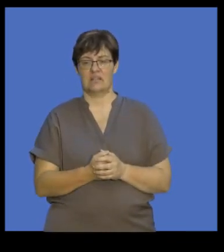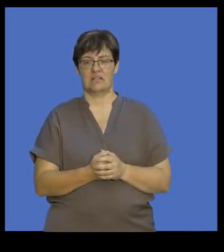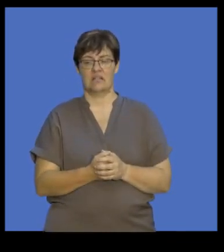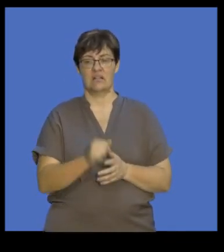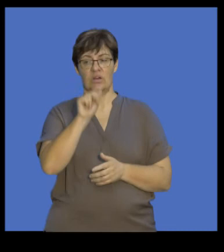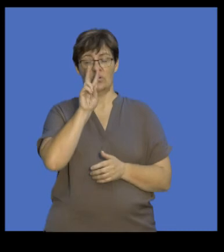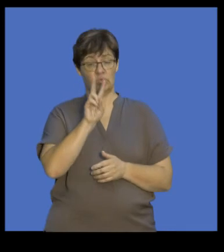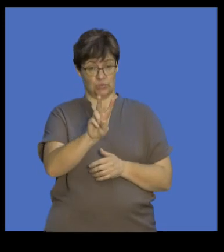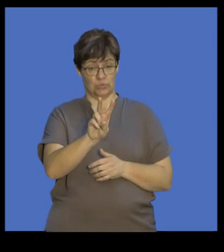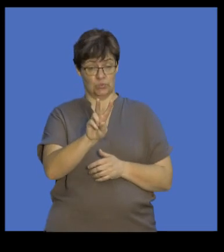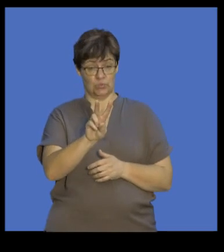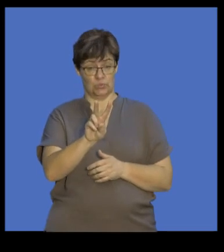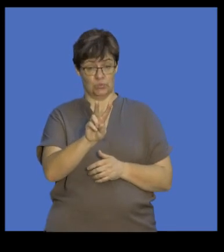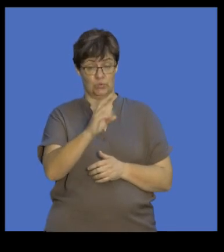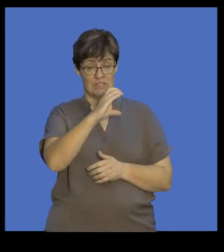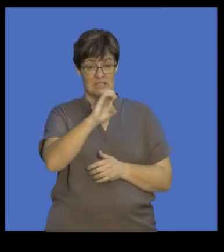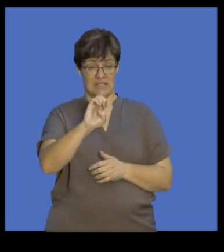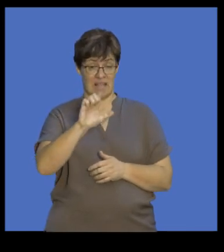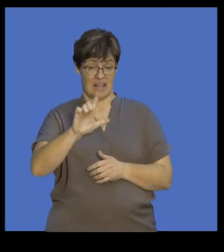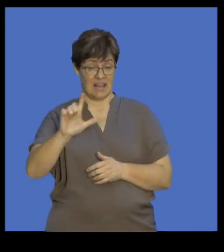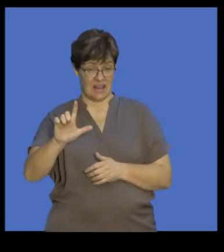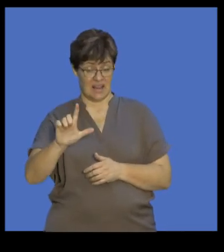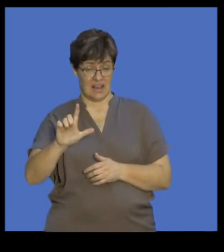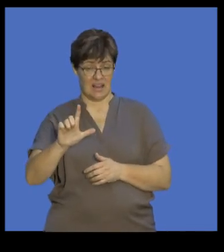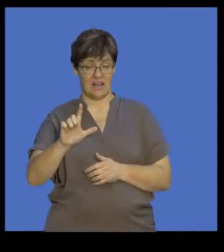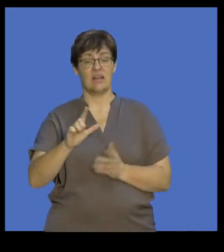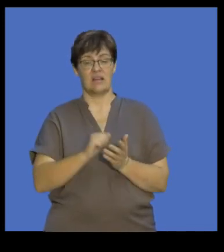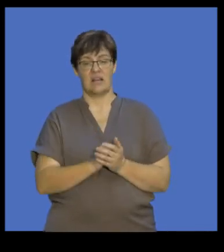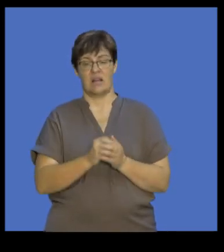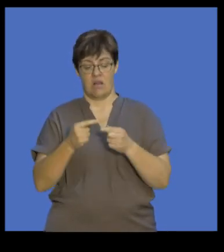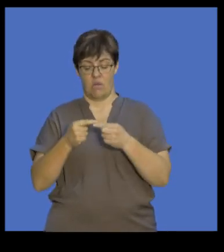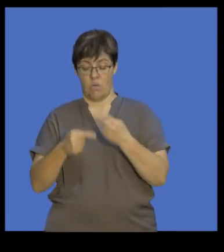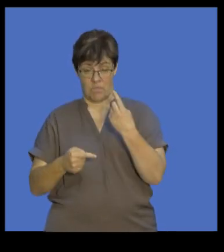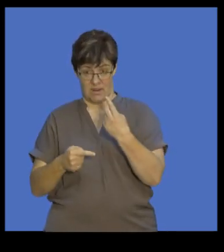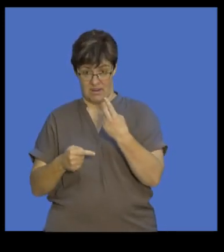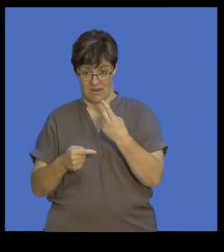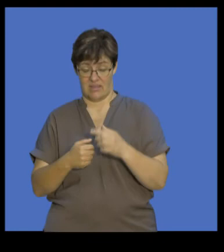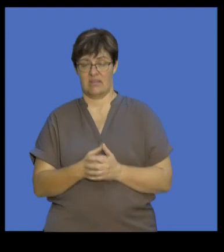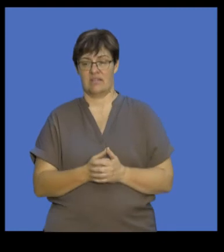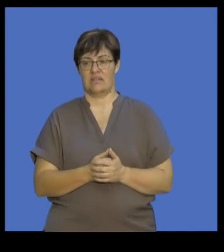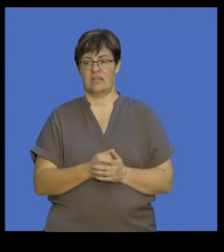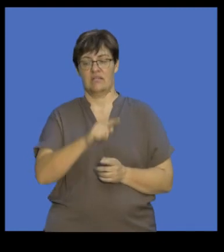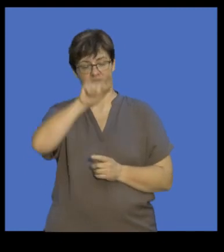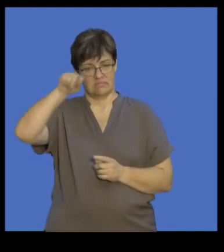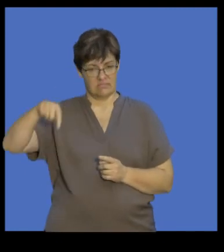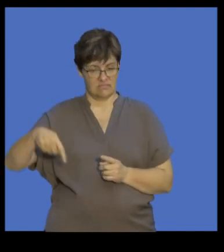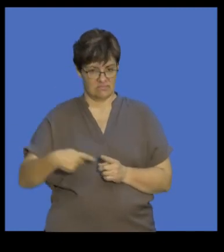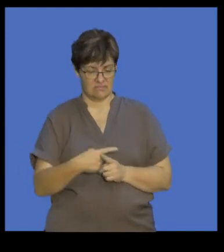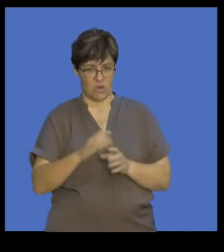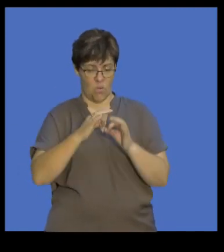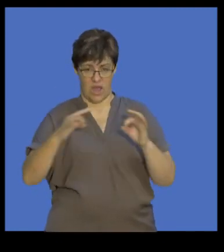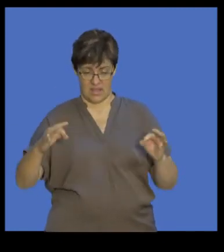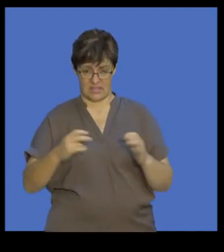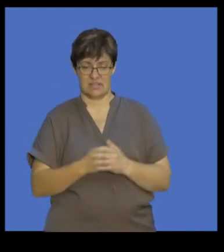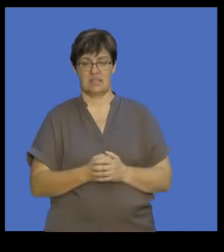circuit. There are two cells that are connected in series. Okay, the switch is open. Okay, there are